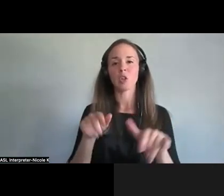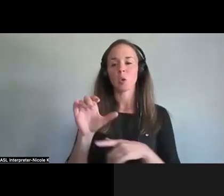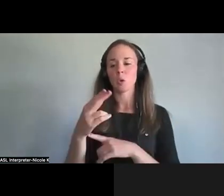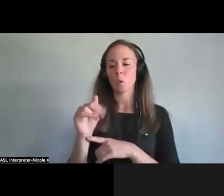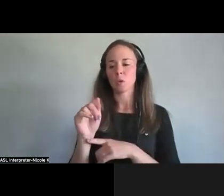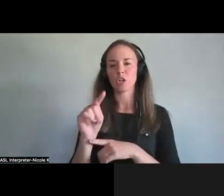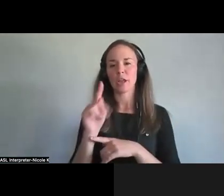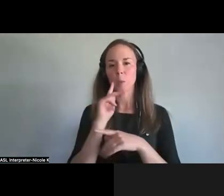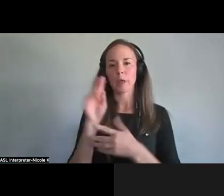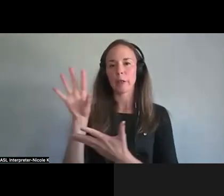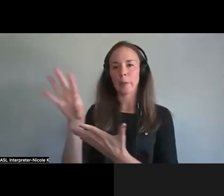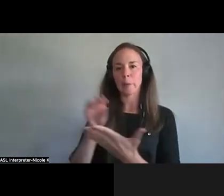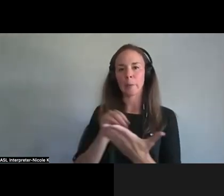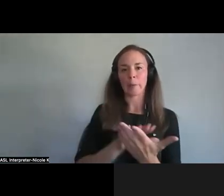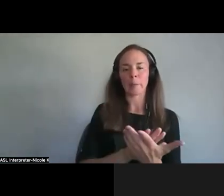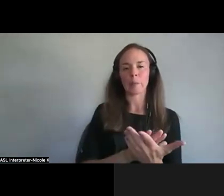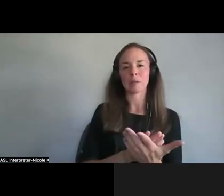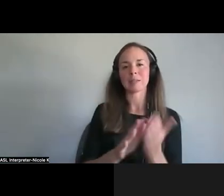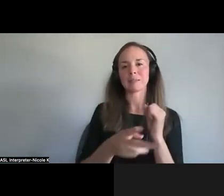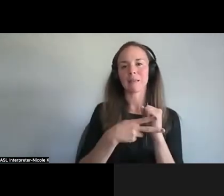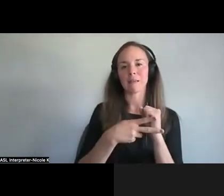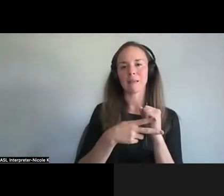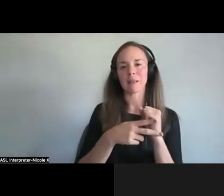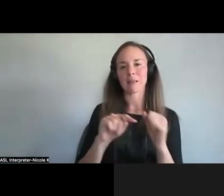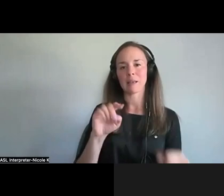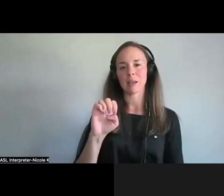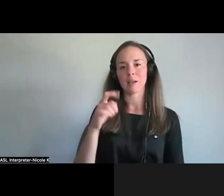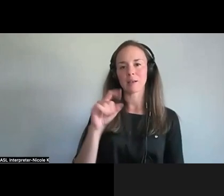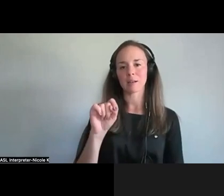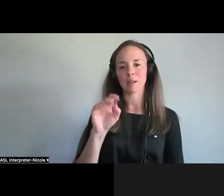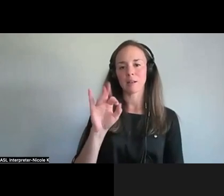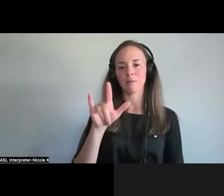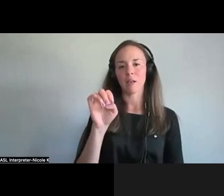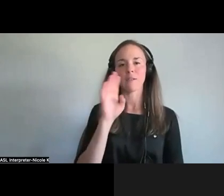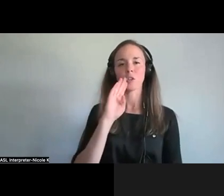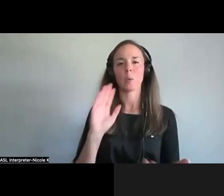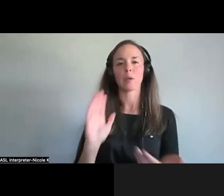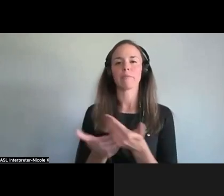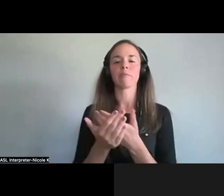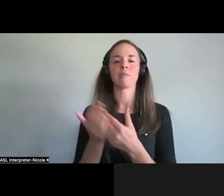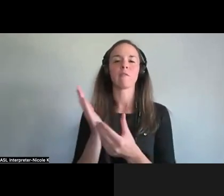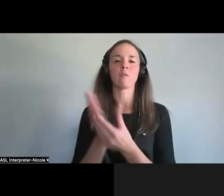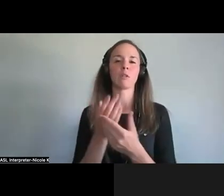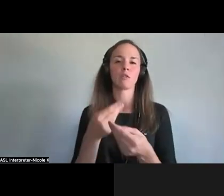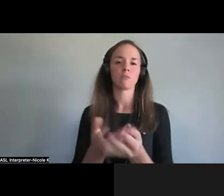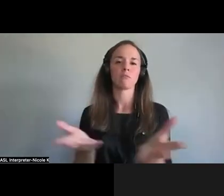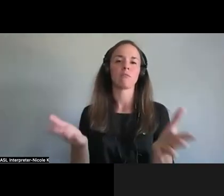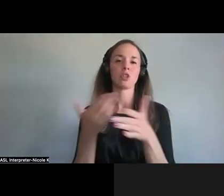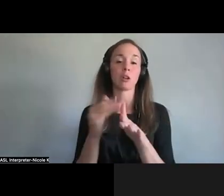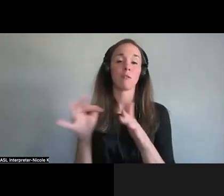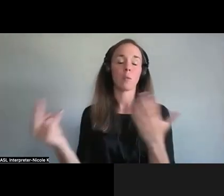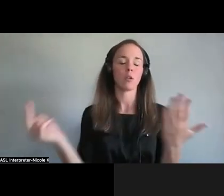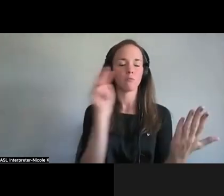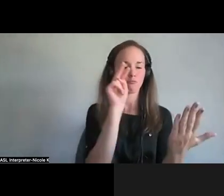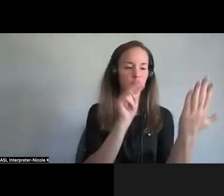file. And so I'll make that available as part of the folder with all of the materials that will be shared in case anyone wants to reference back